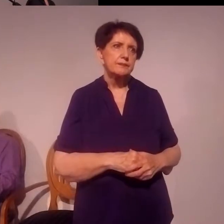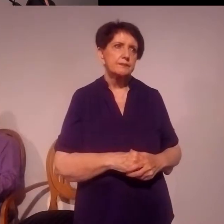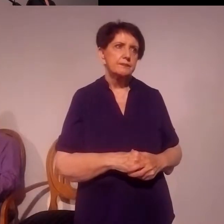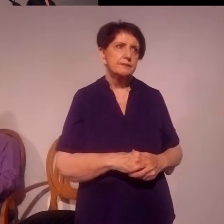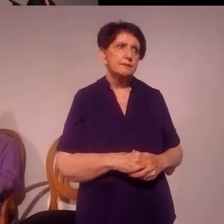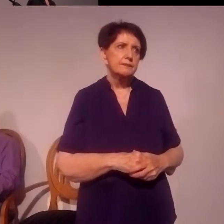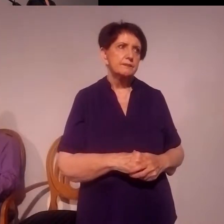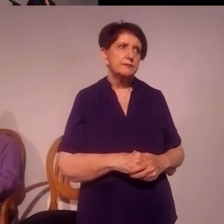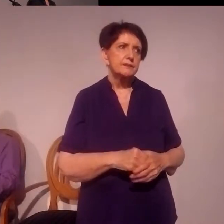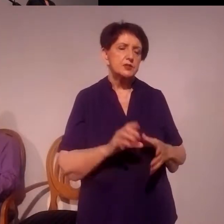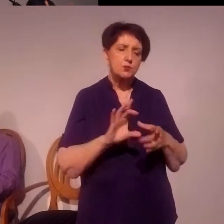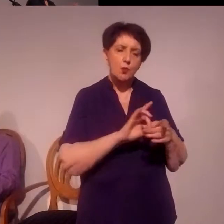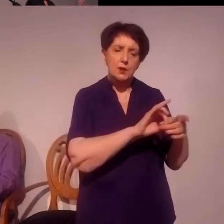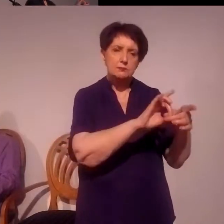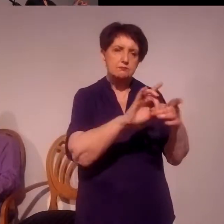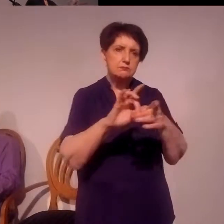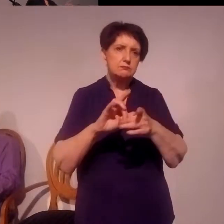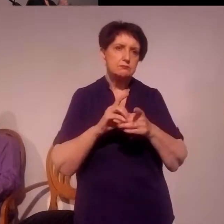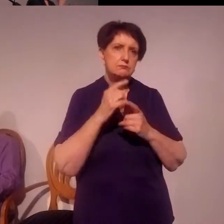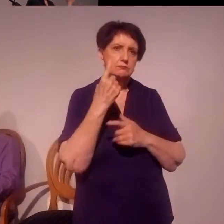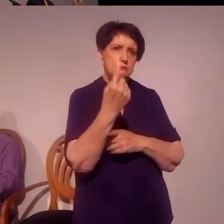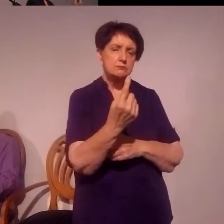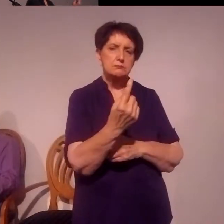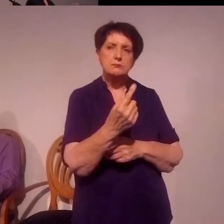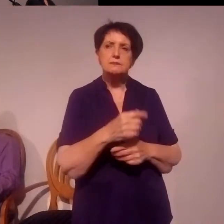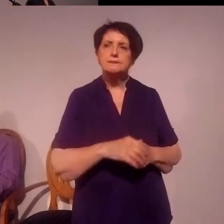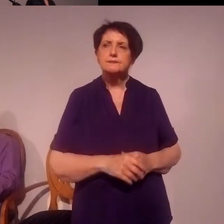For it is one.